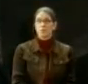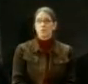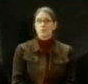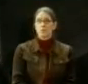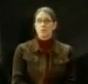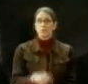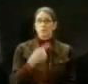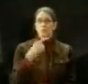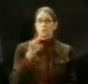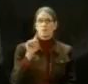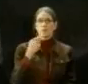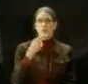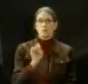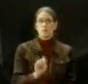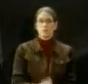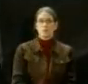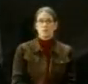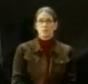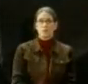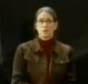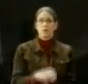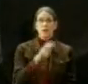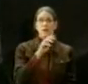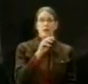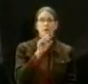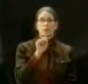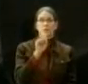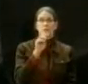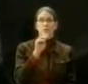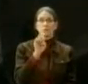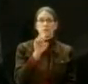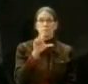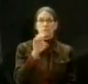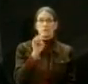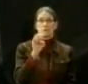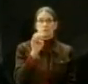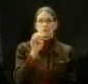Mr. Guda. Jim Smeltzer. Smeltzer.